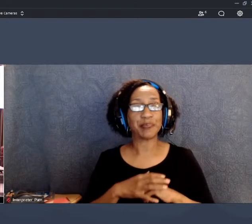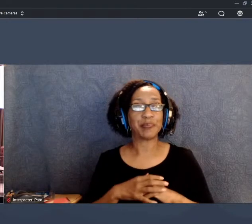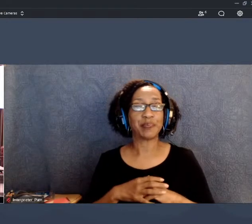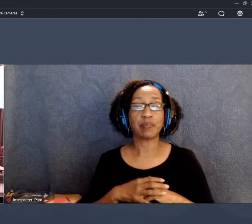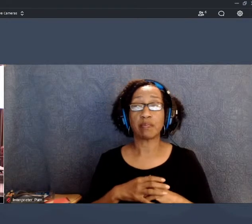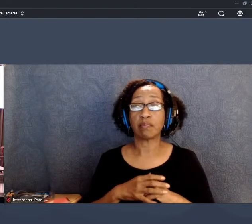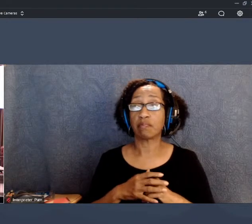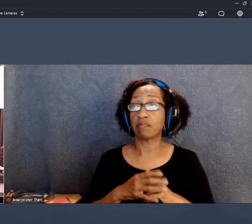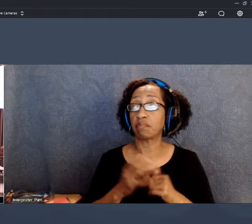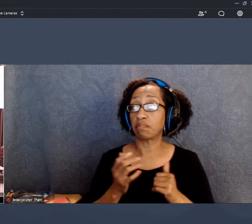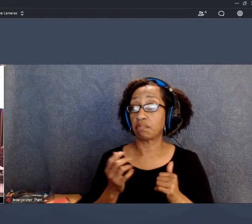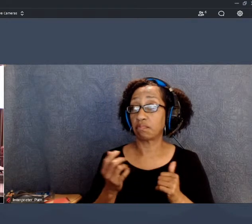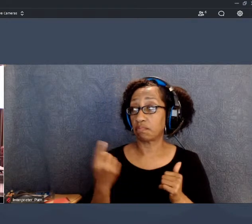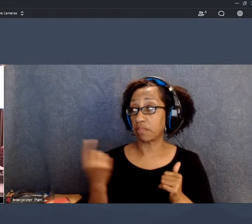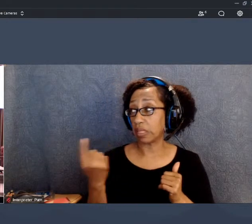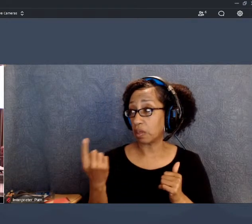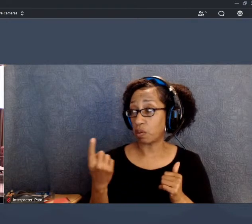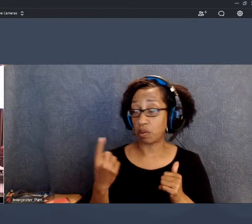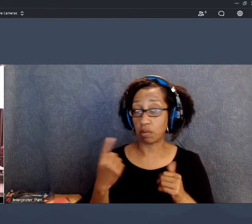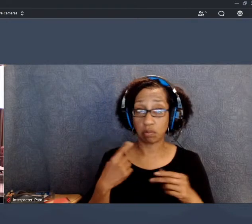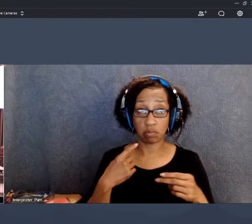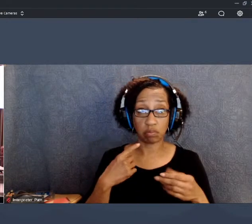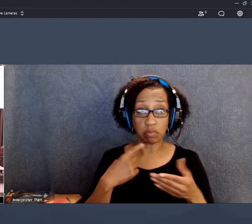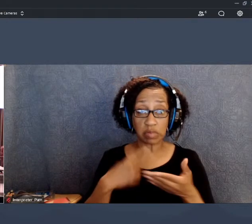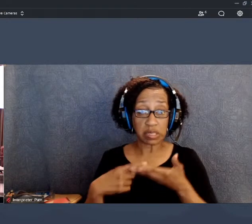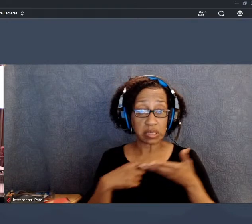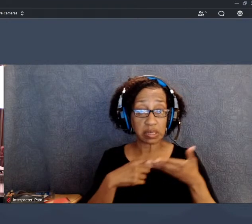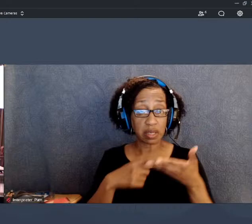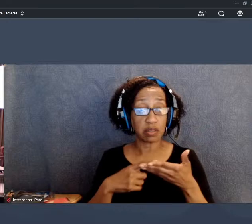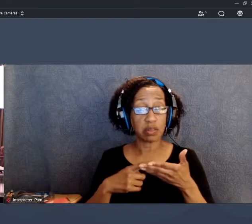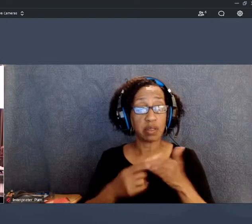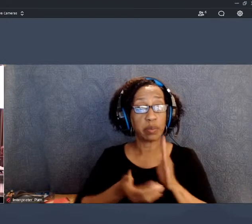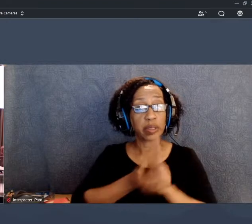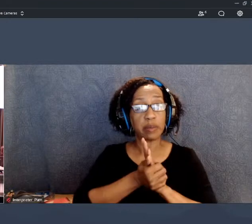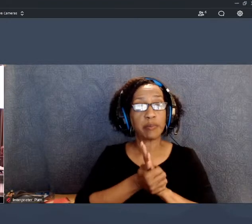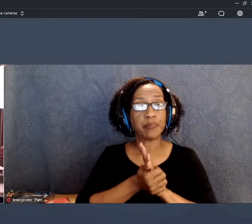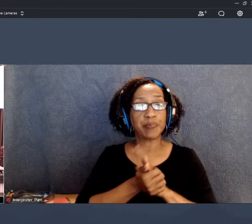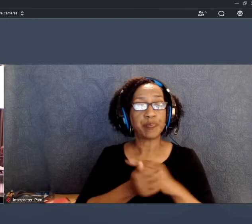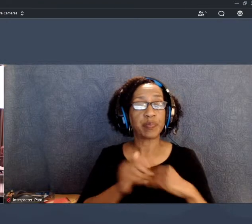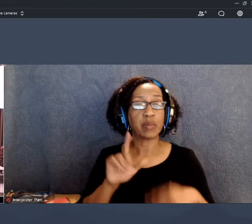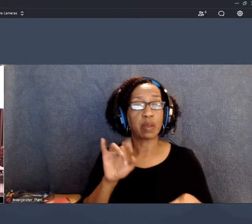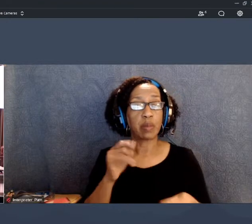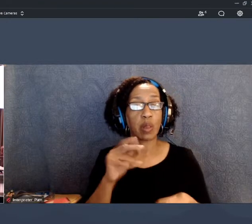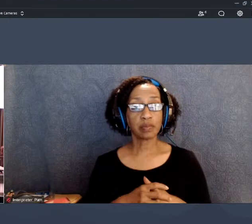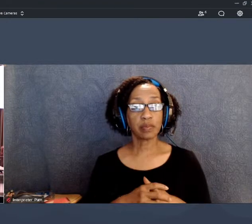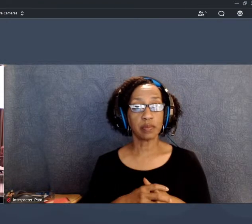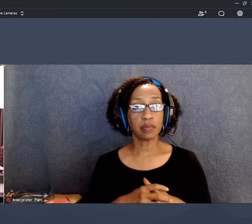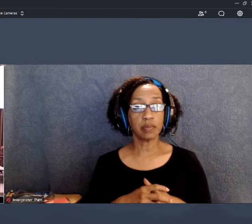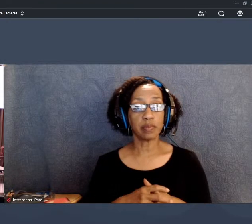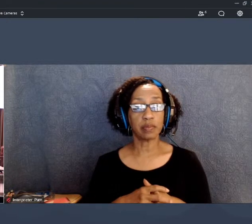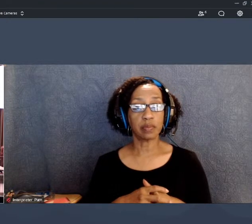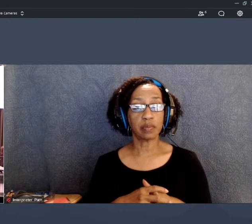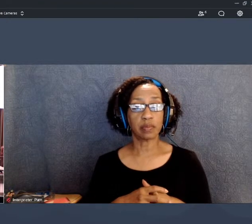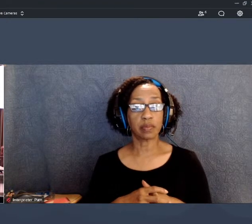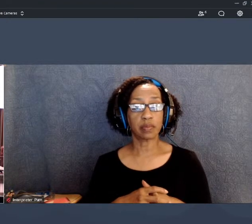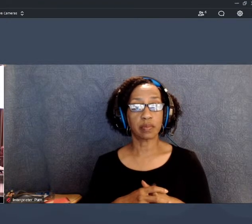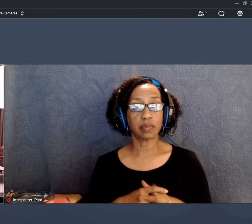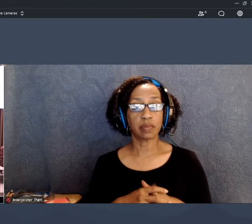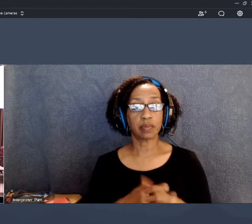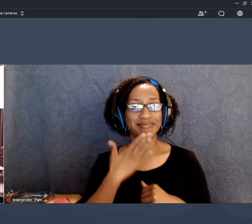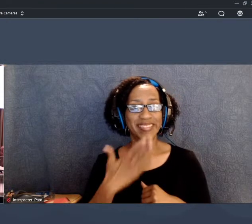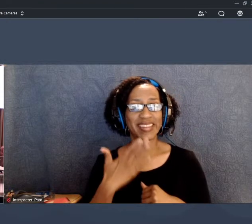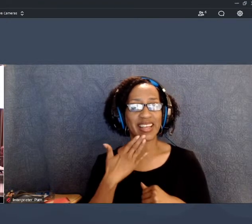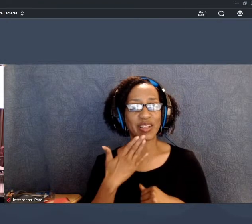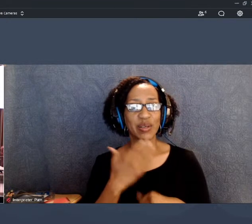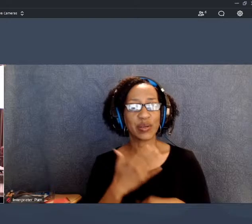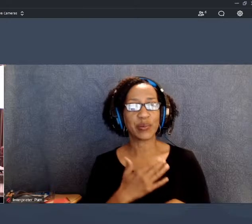there anyone else that has a discussion regarding this amendment? Councilwoman Logan? Thank you,